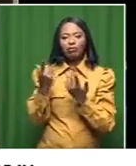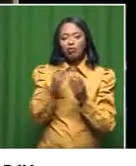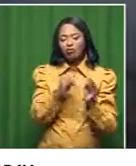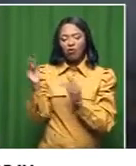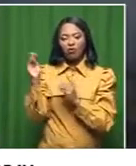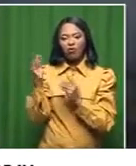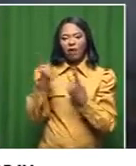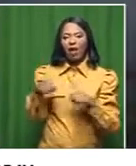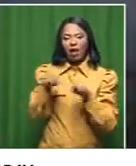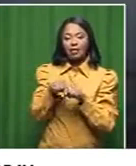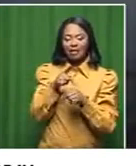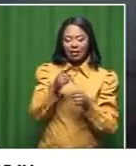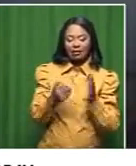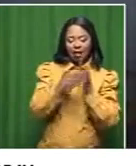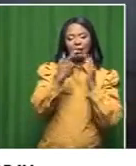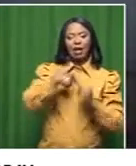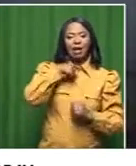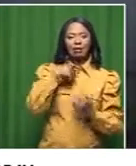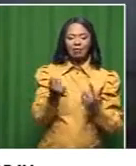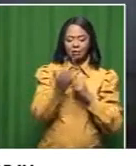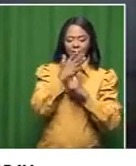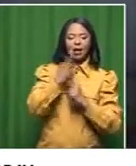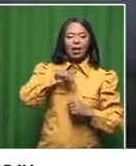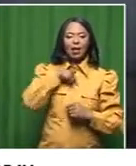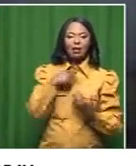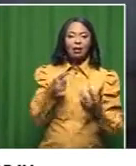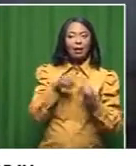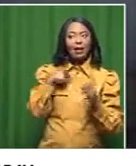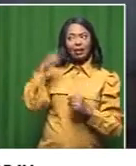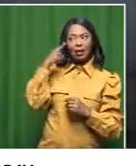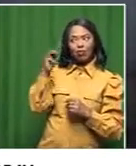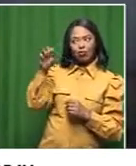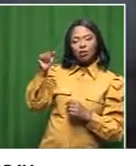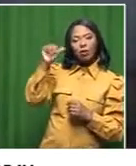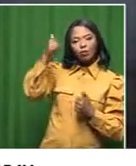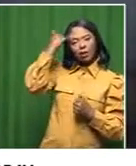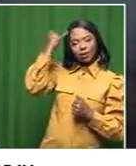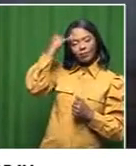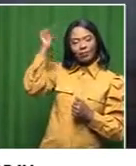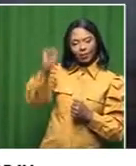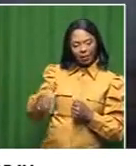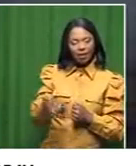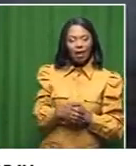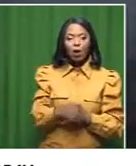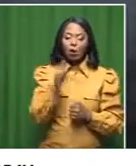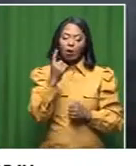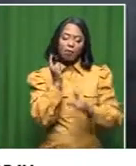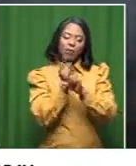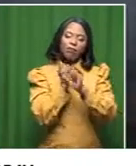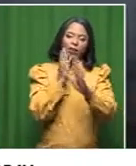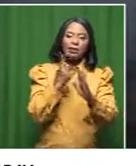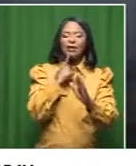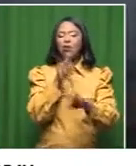And I think for me, that's the key to what the next steps look like. It's not looking at a township's face as a